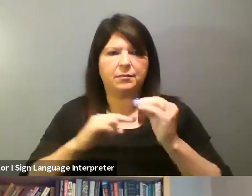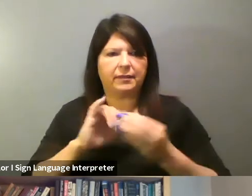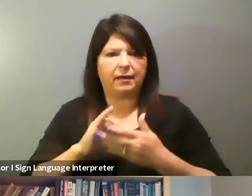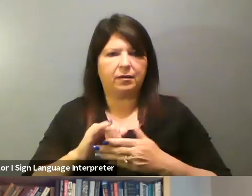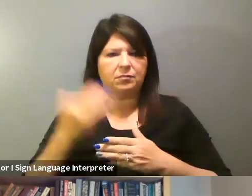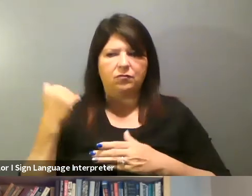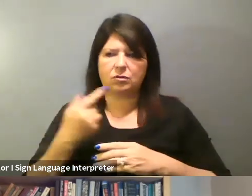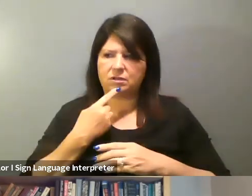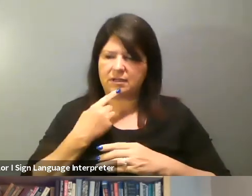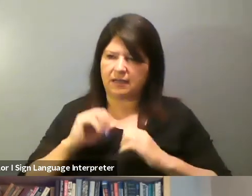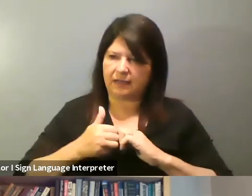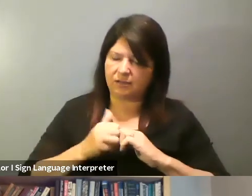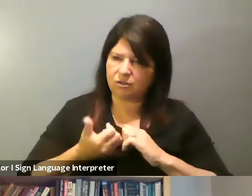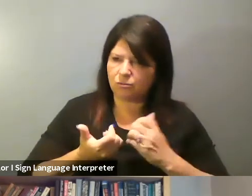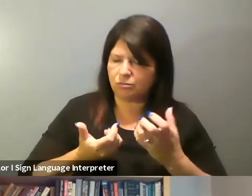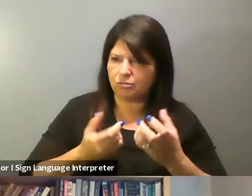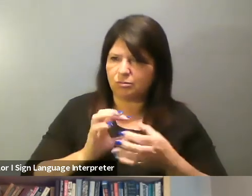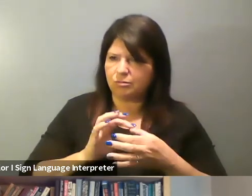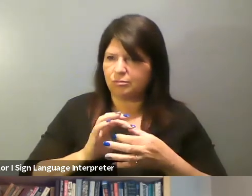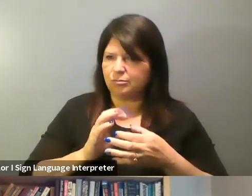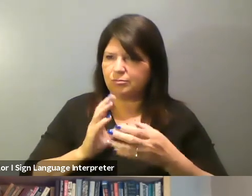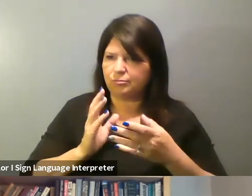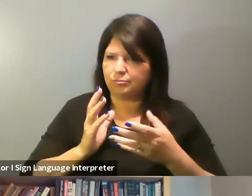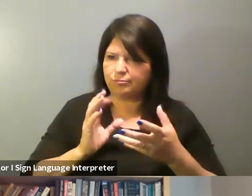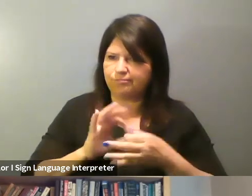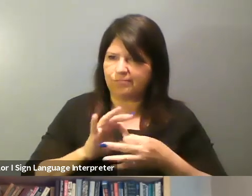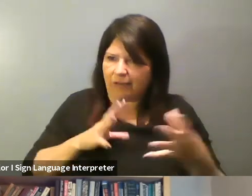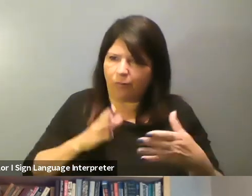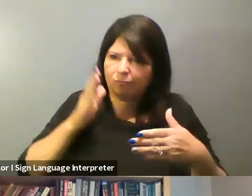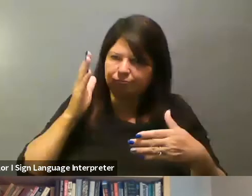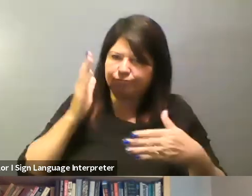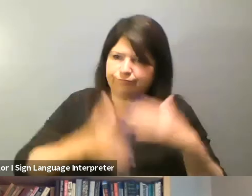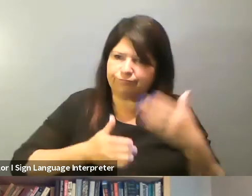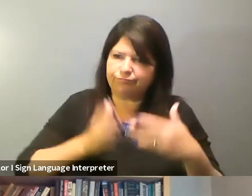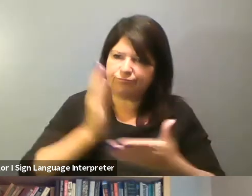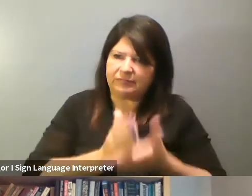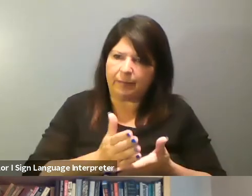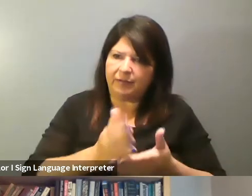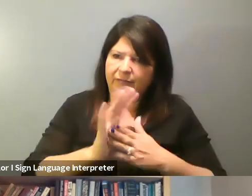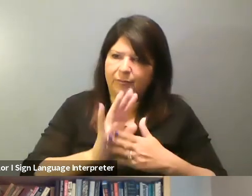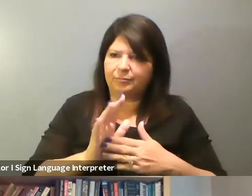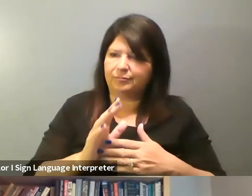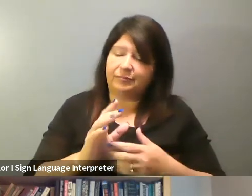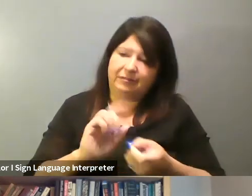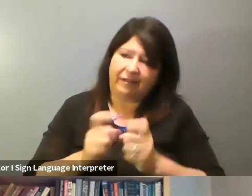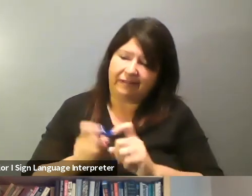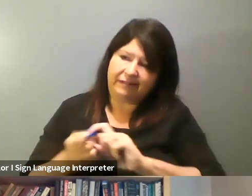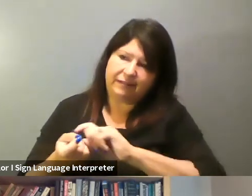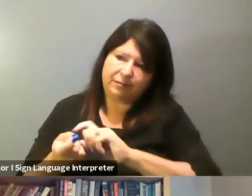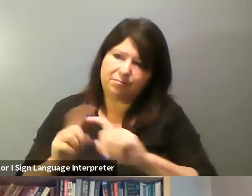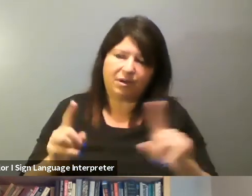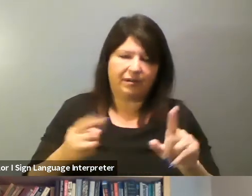and, you edit it. And then, but I, coming back from the first film festival and just having